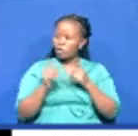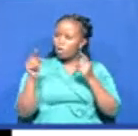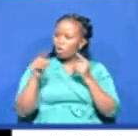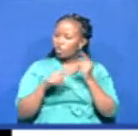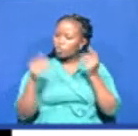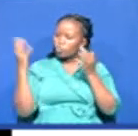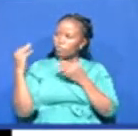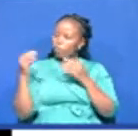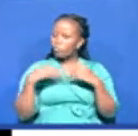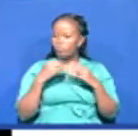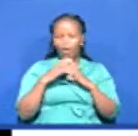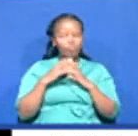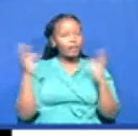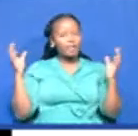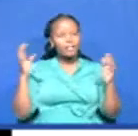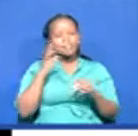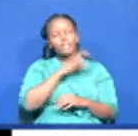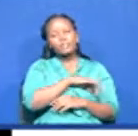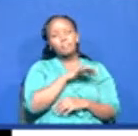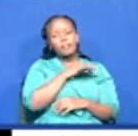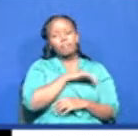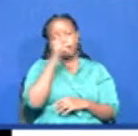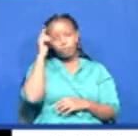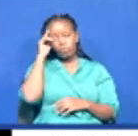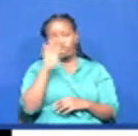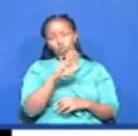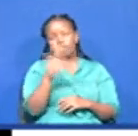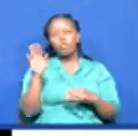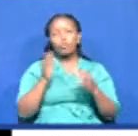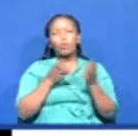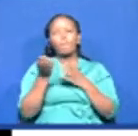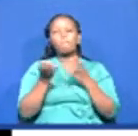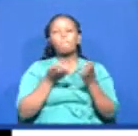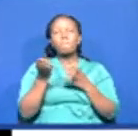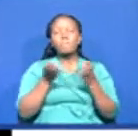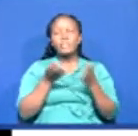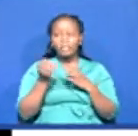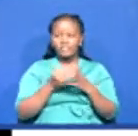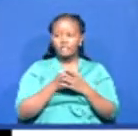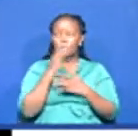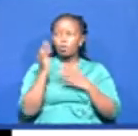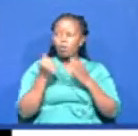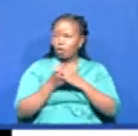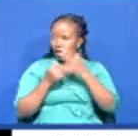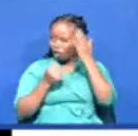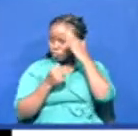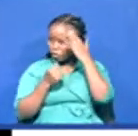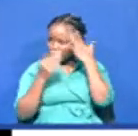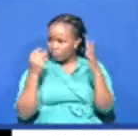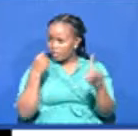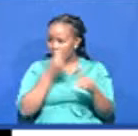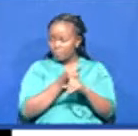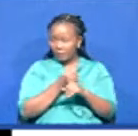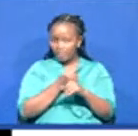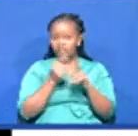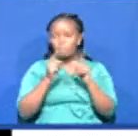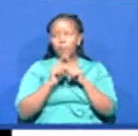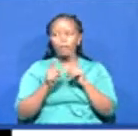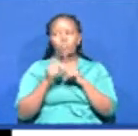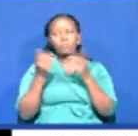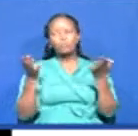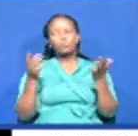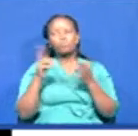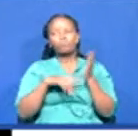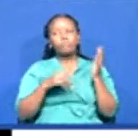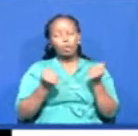great benefits for your businesses. We all know the impact consequences of the